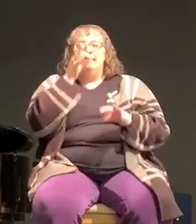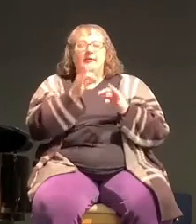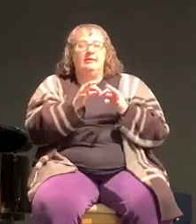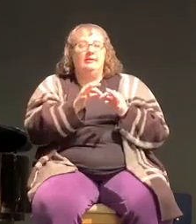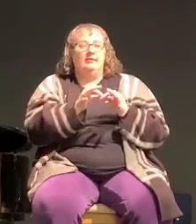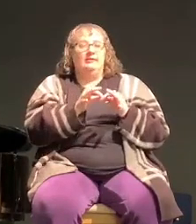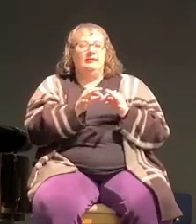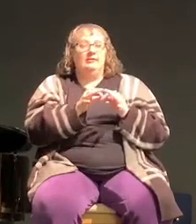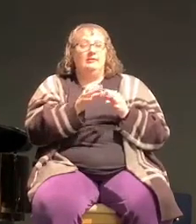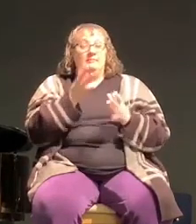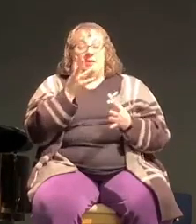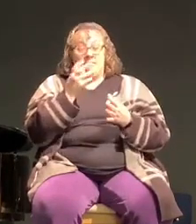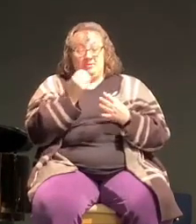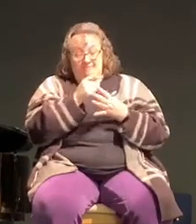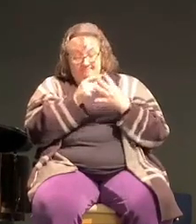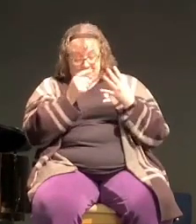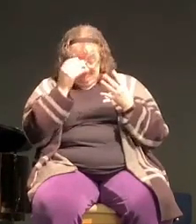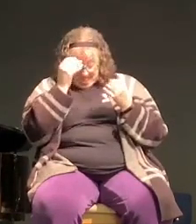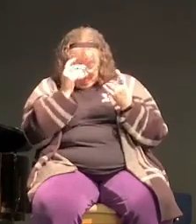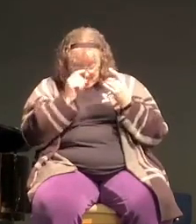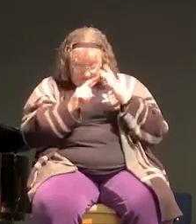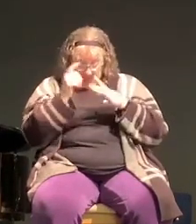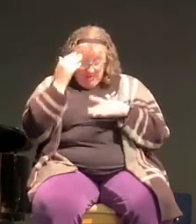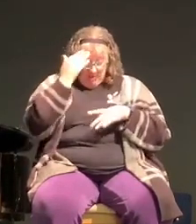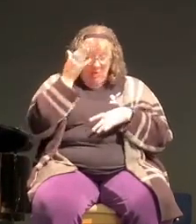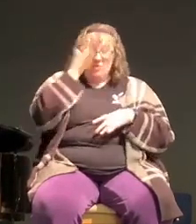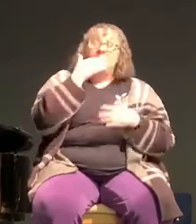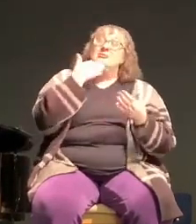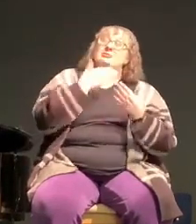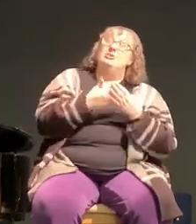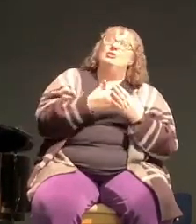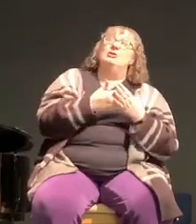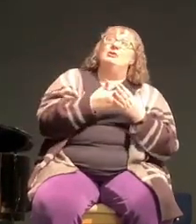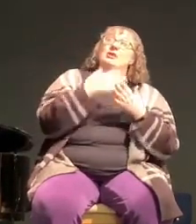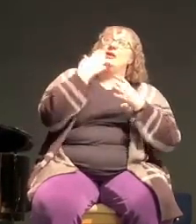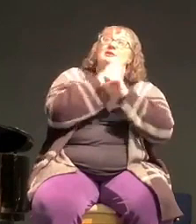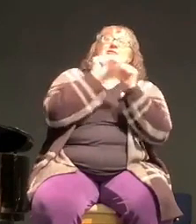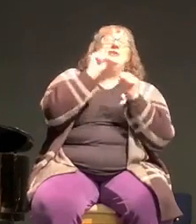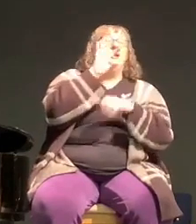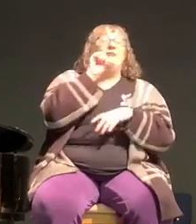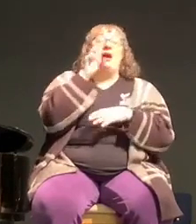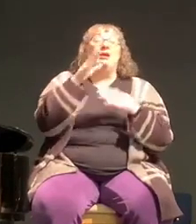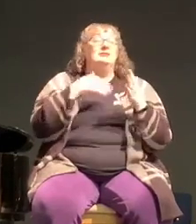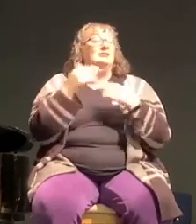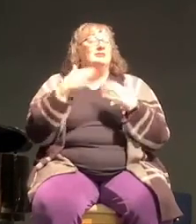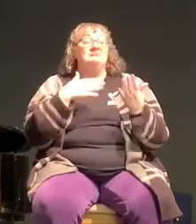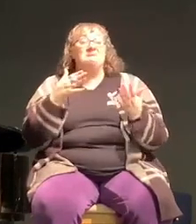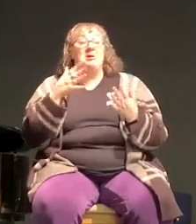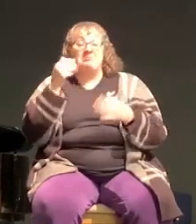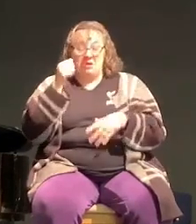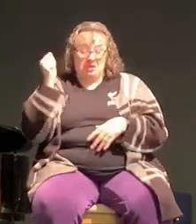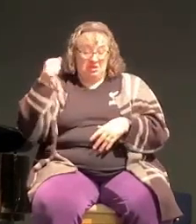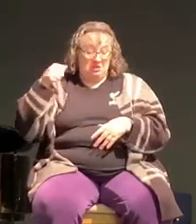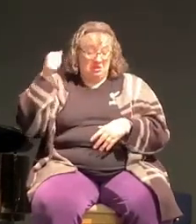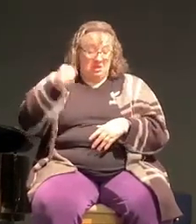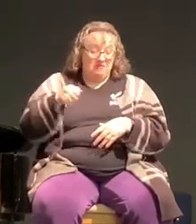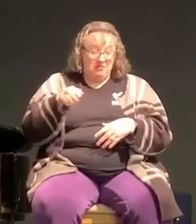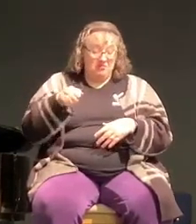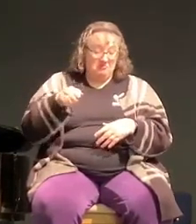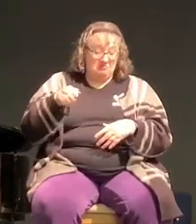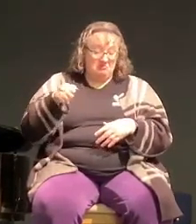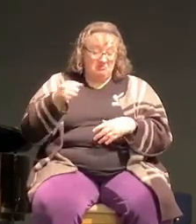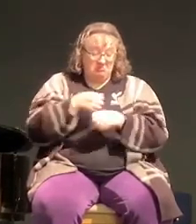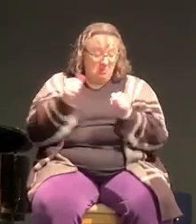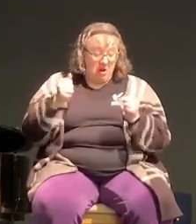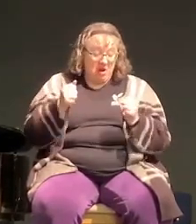He probably had a couple scenarios in his head. Or, you know what? I know that God is good and that he could save Isaac in any way. Maybe the knife will break. Maybe the knife won't even